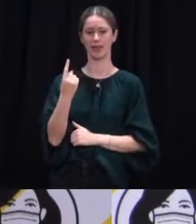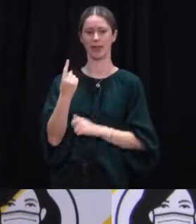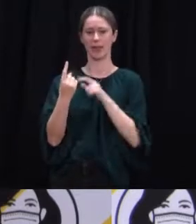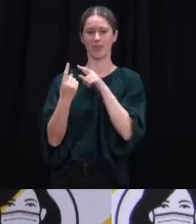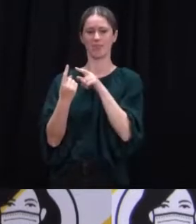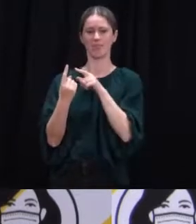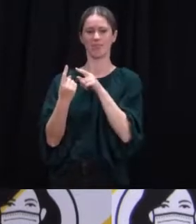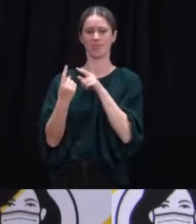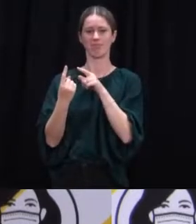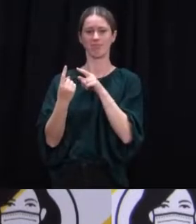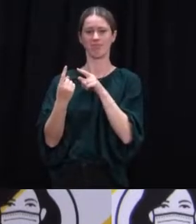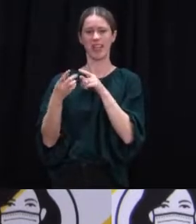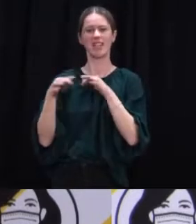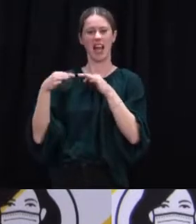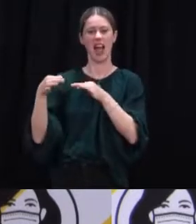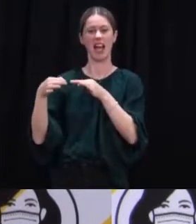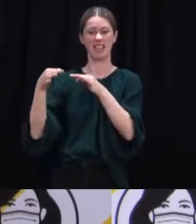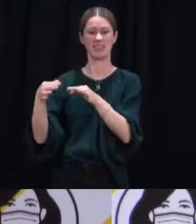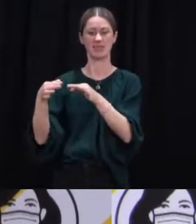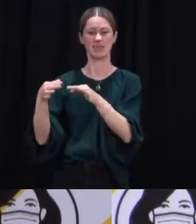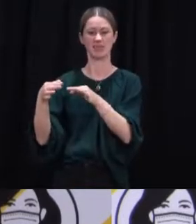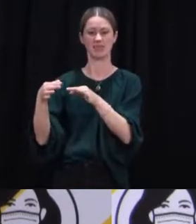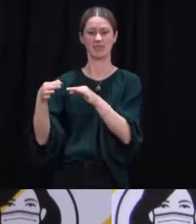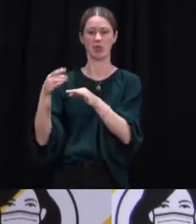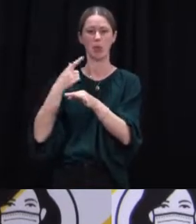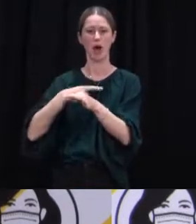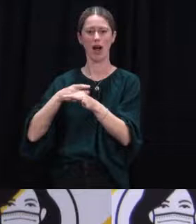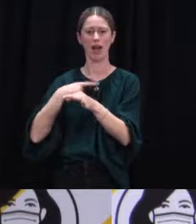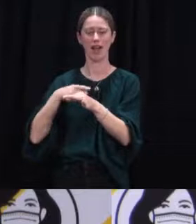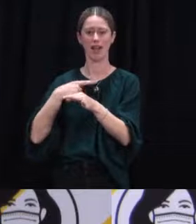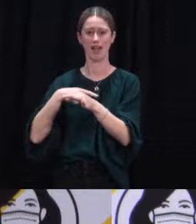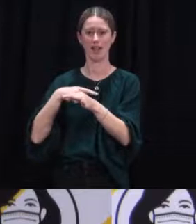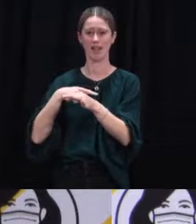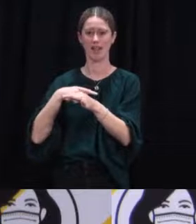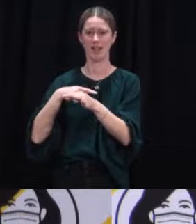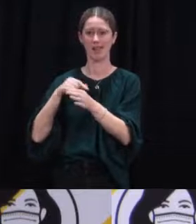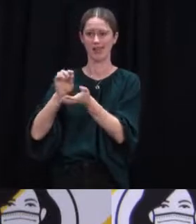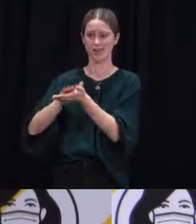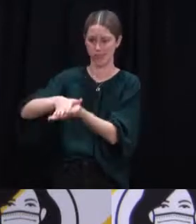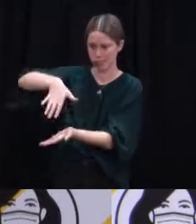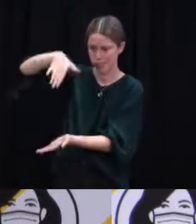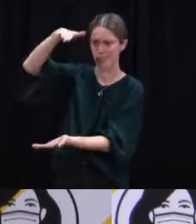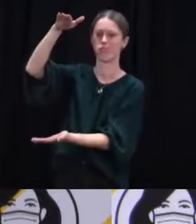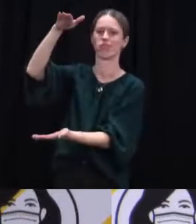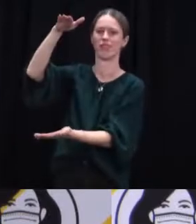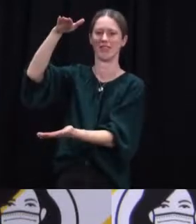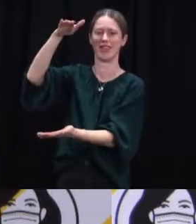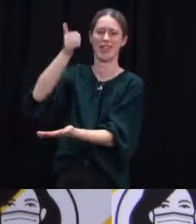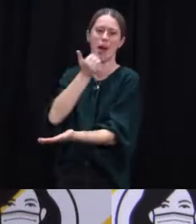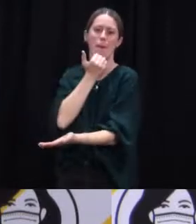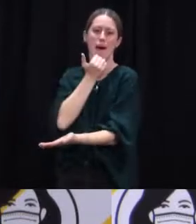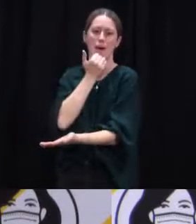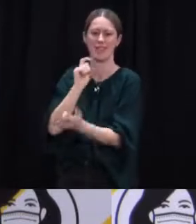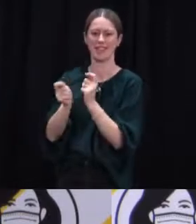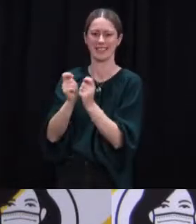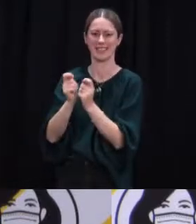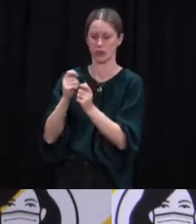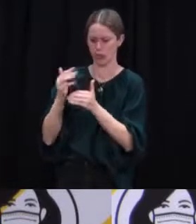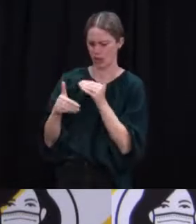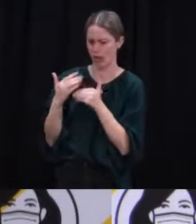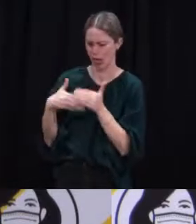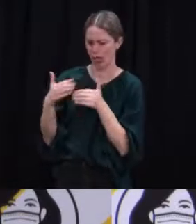So in terms of the processing of the nasopharyngeal swabs, yes, there was a bit of a delay in getting